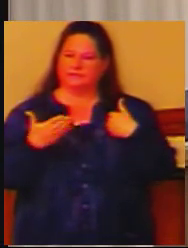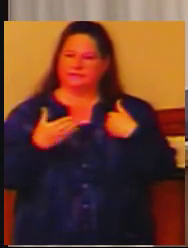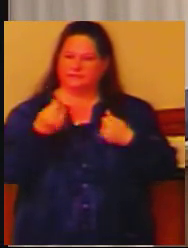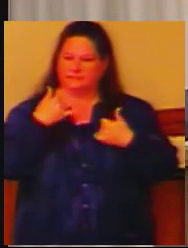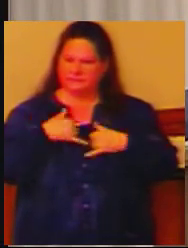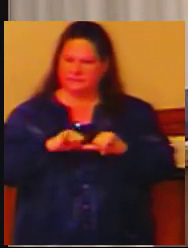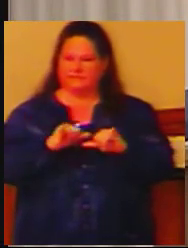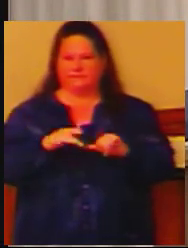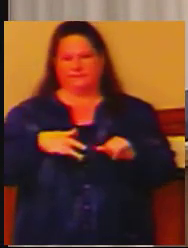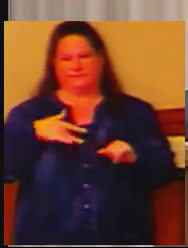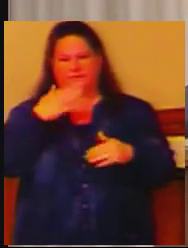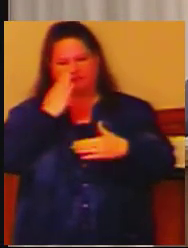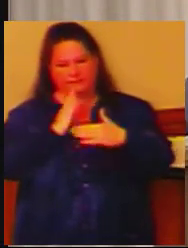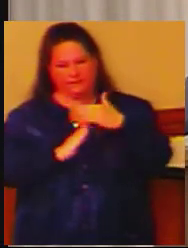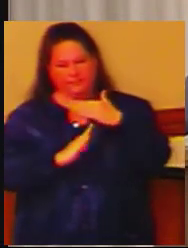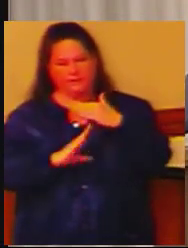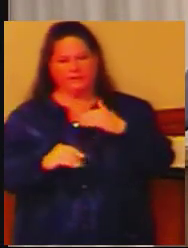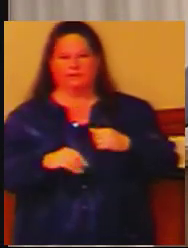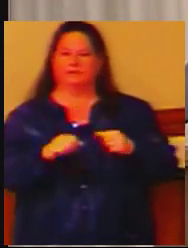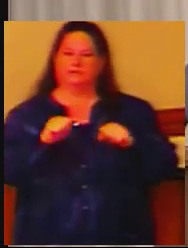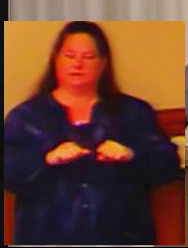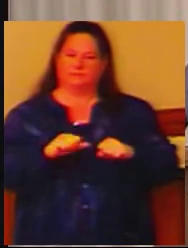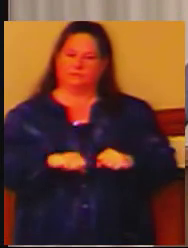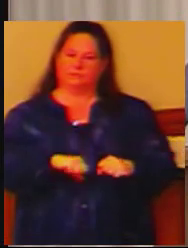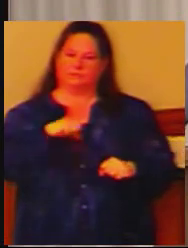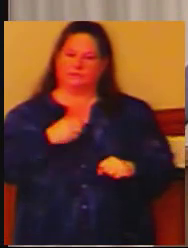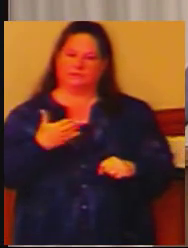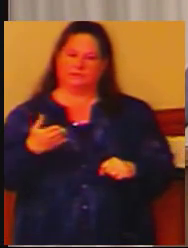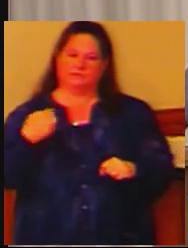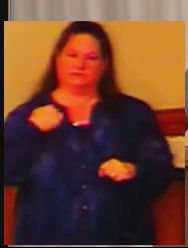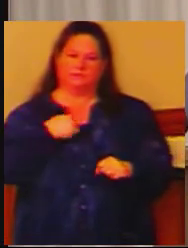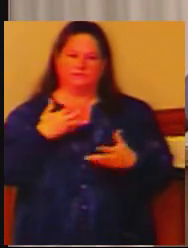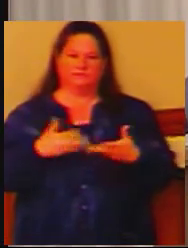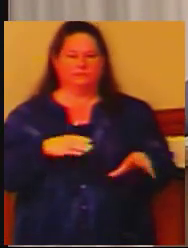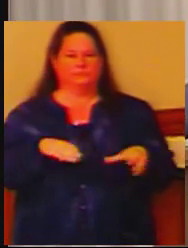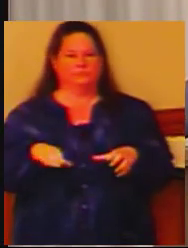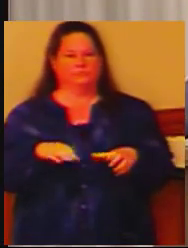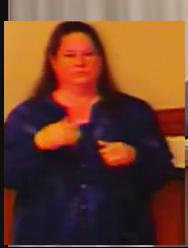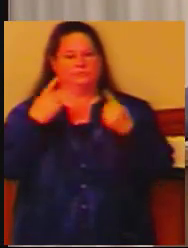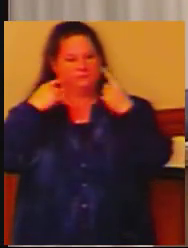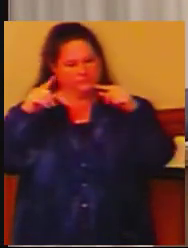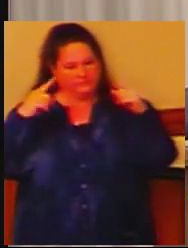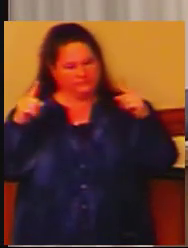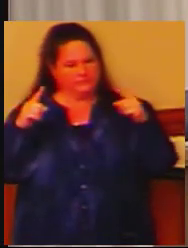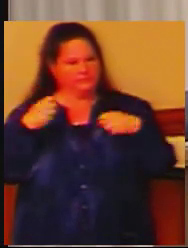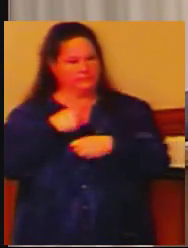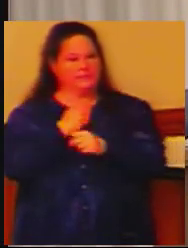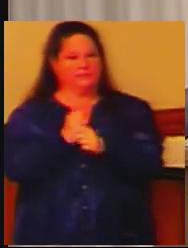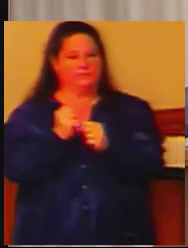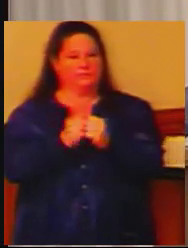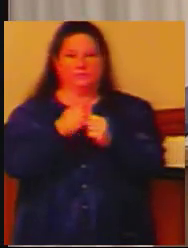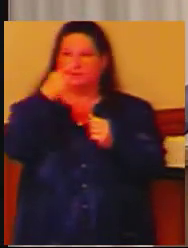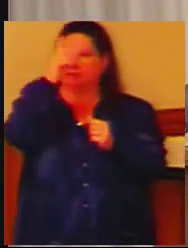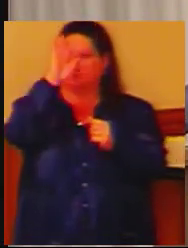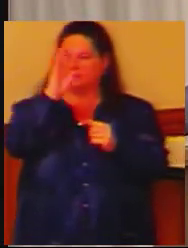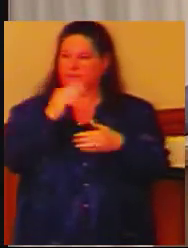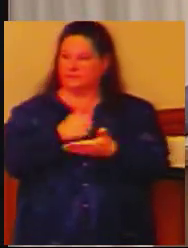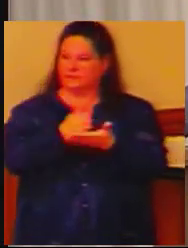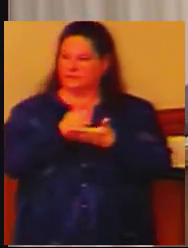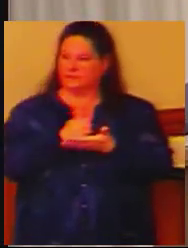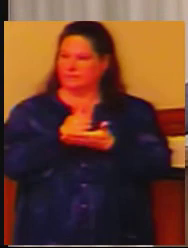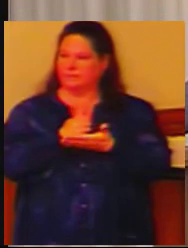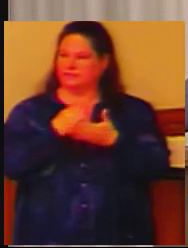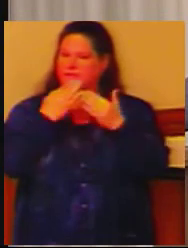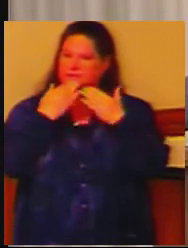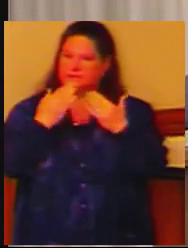humble. We can still be proud of the things that we've done, the accomplishments we've made with God's help, and be thankful for that,